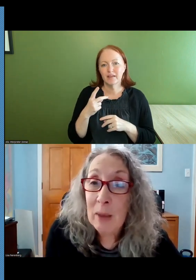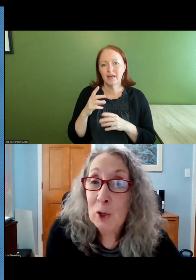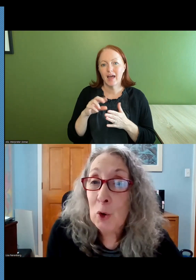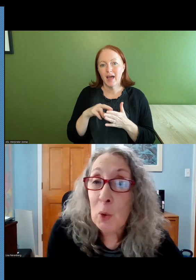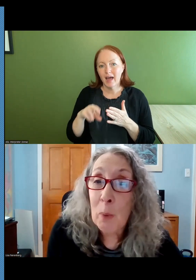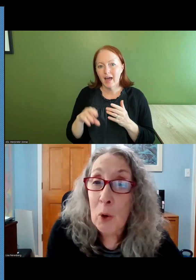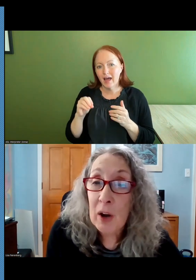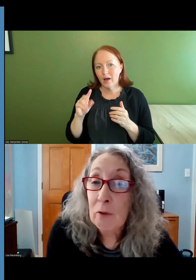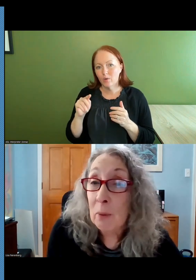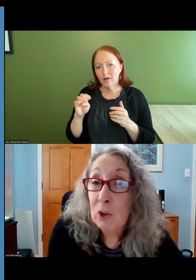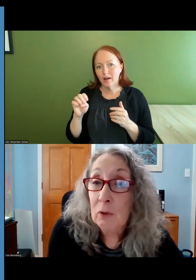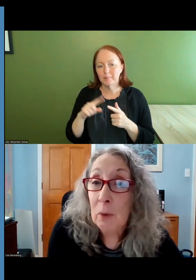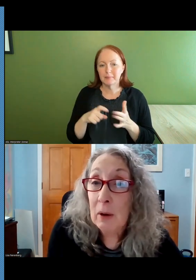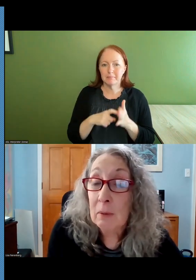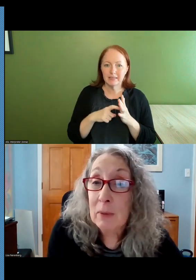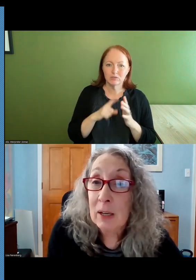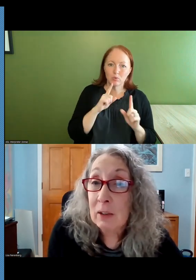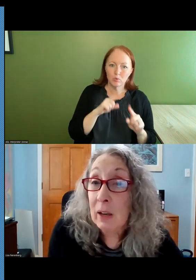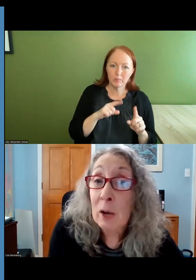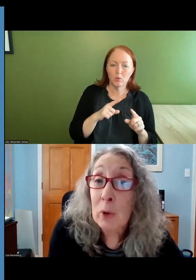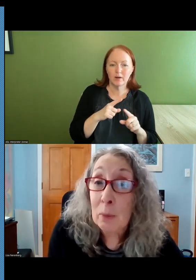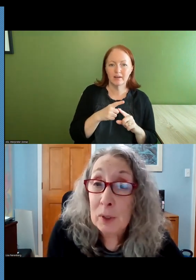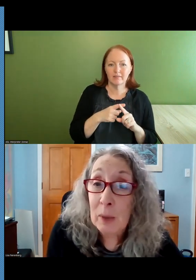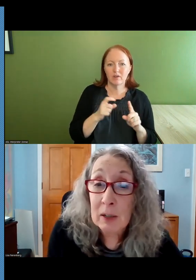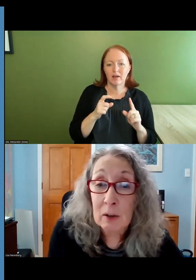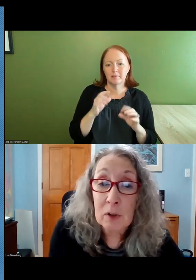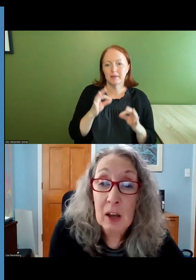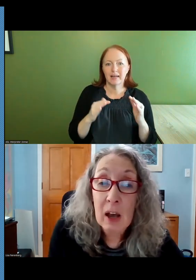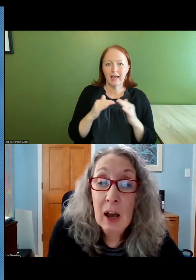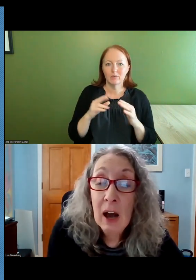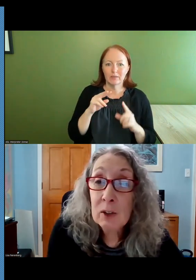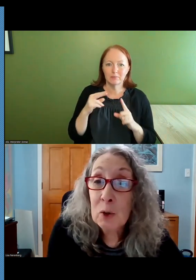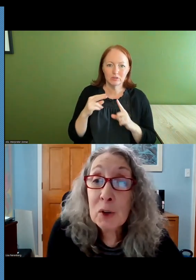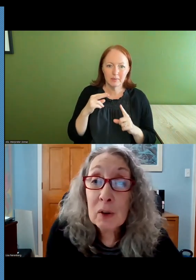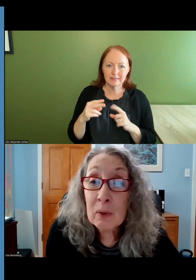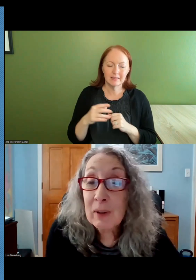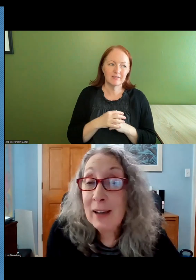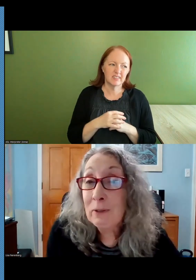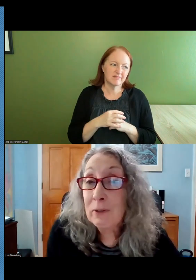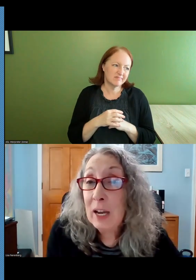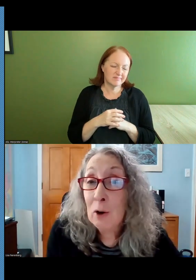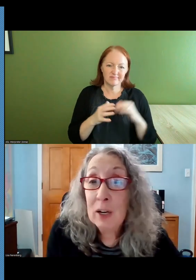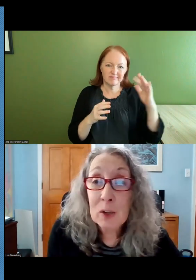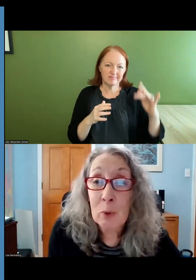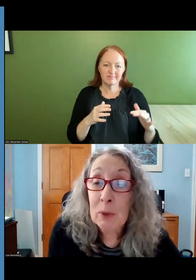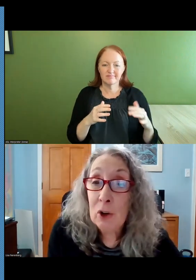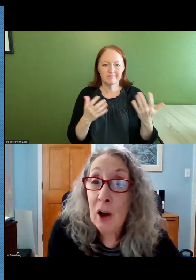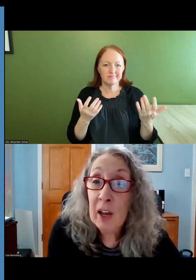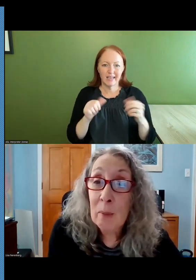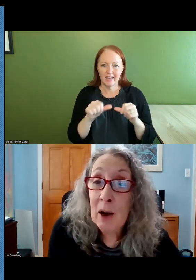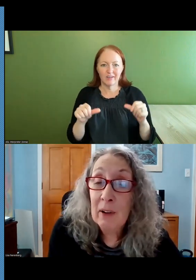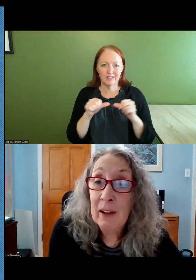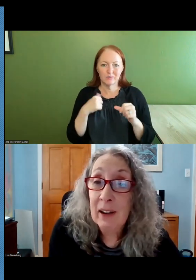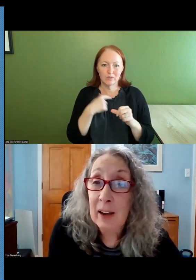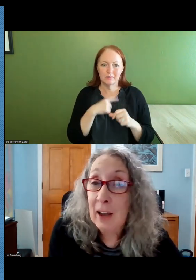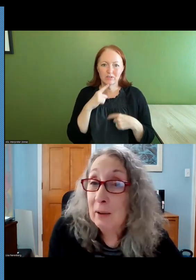outcomes in mandatory reporting from an equity perspective. So those are kind of the areas that we've been